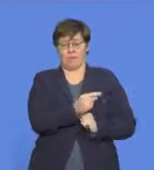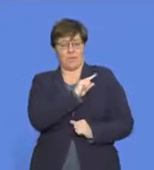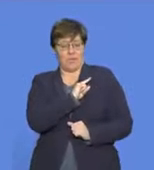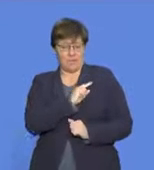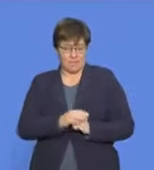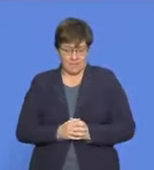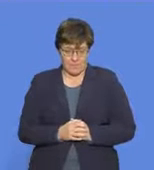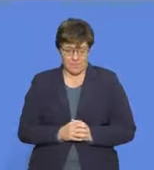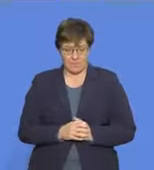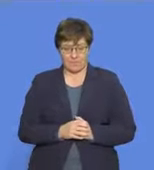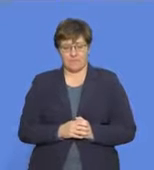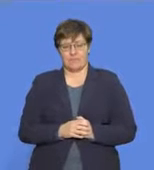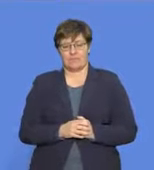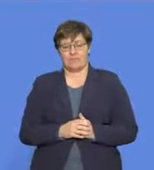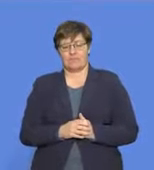may occur.